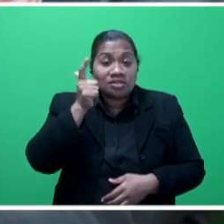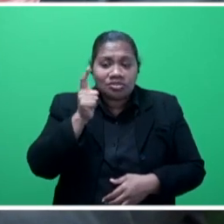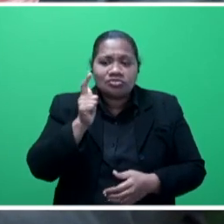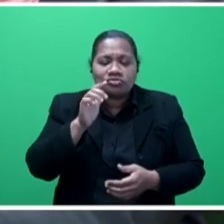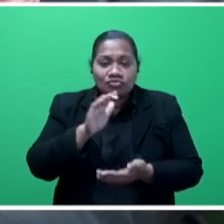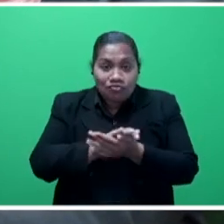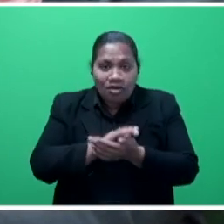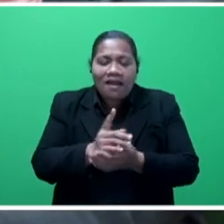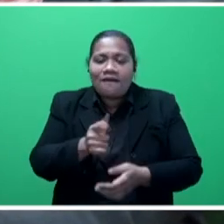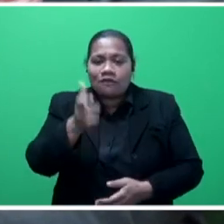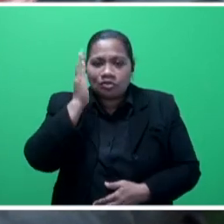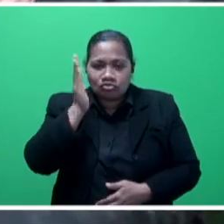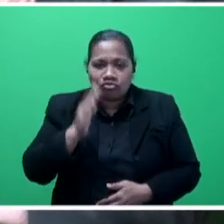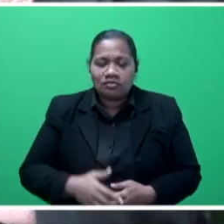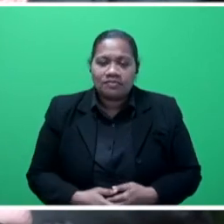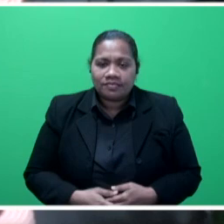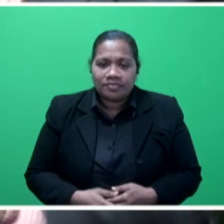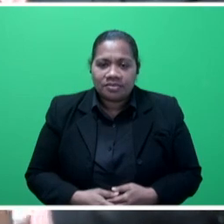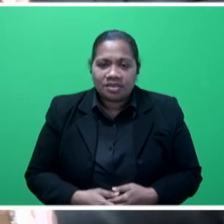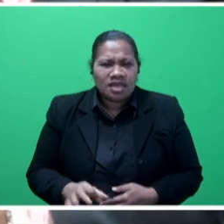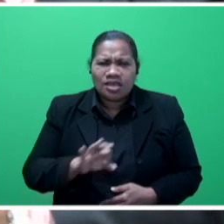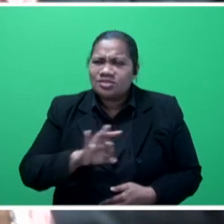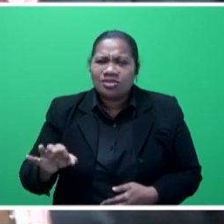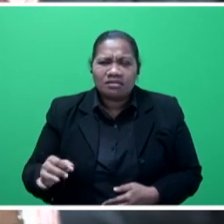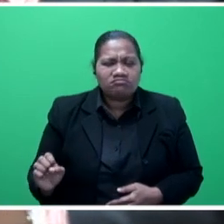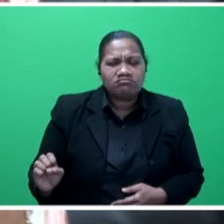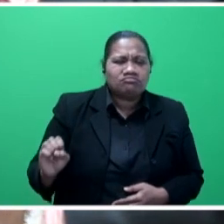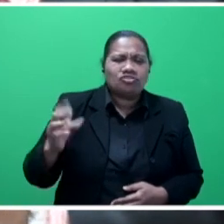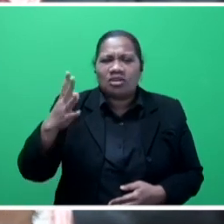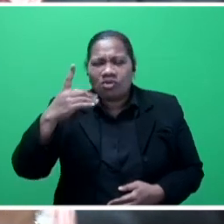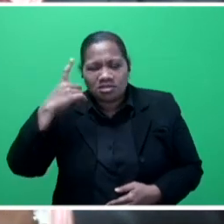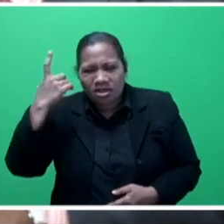school, it's not anyone's concern.